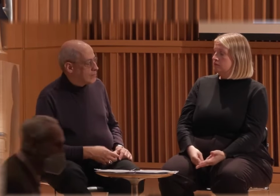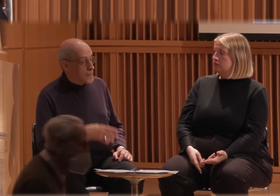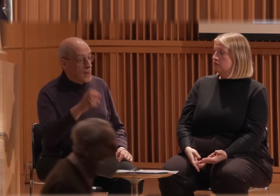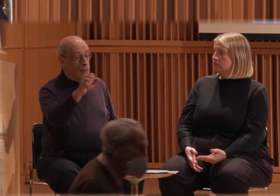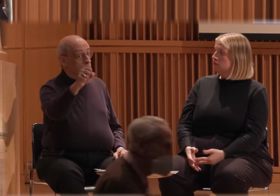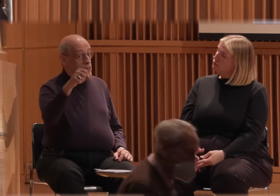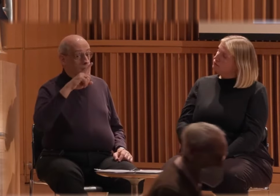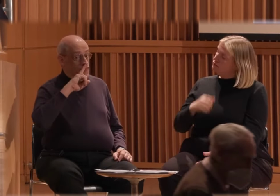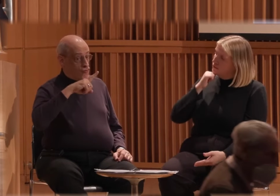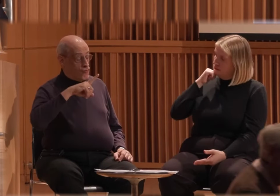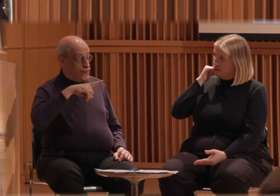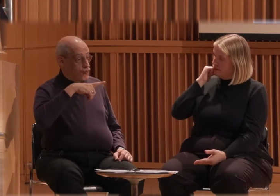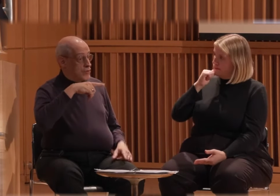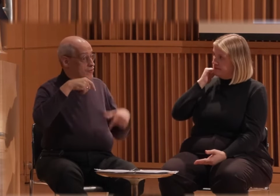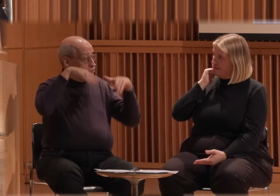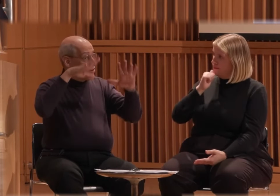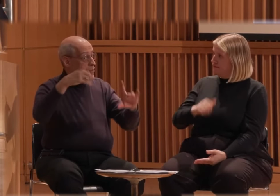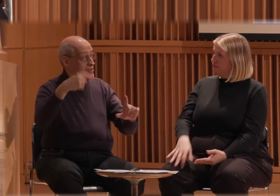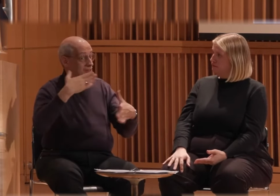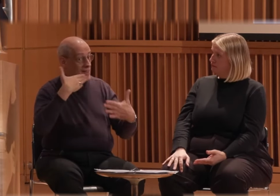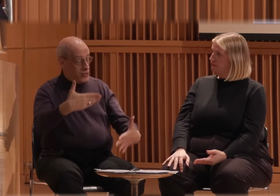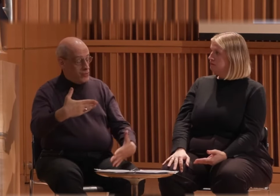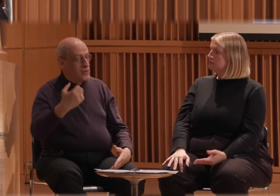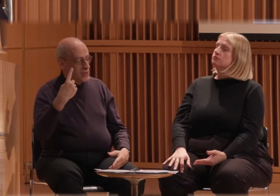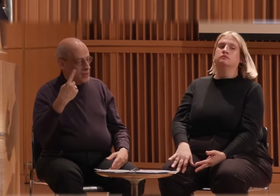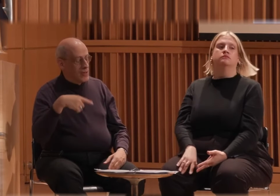Yeah, no, that's a fantastic question.